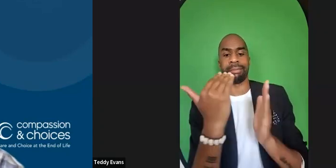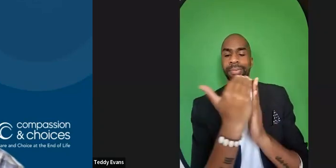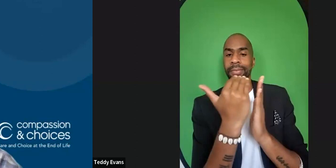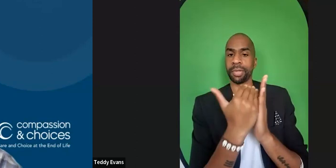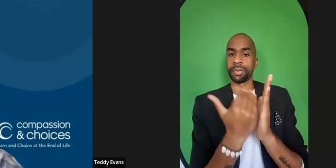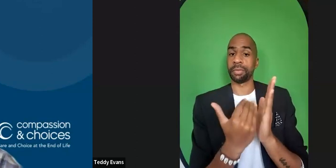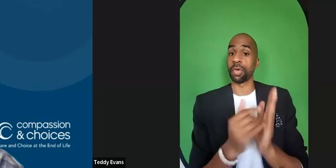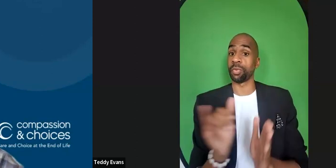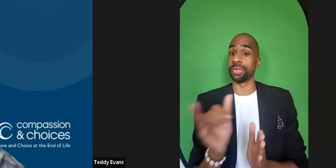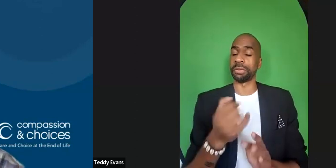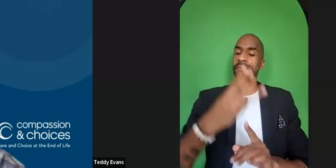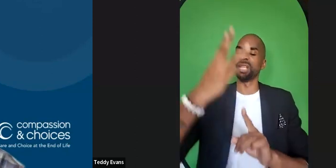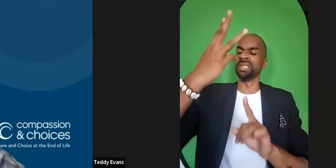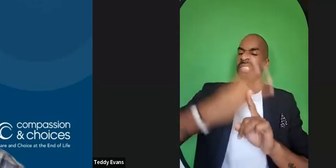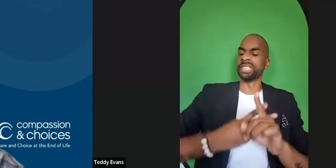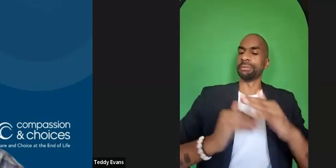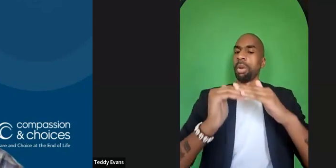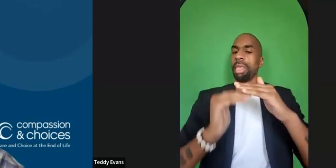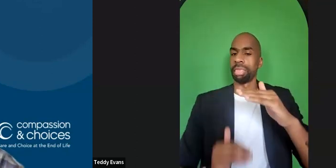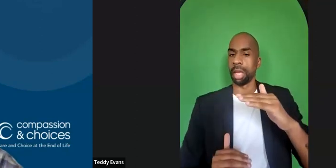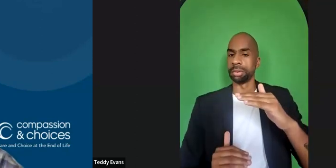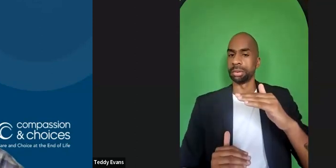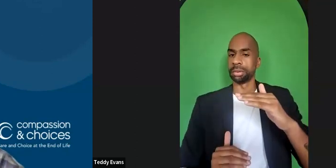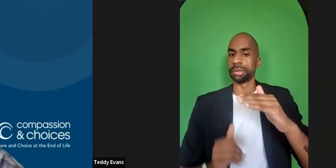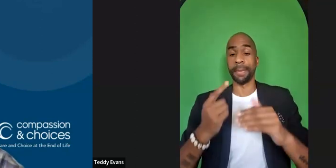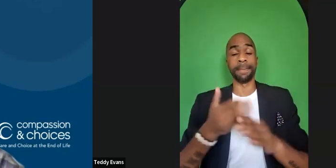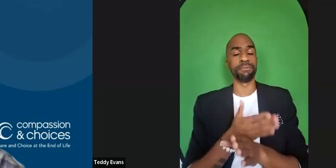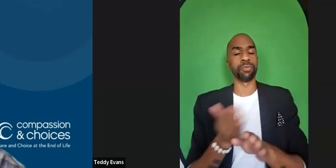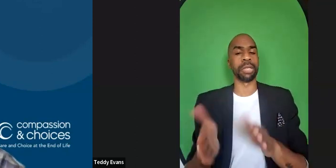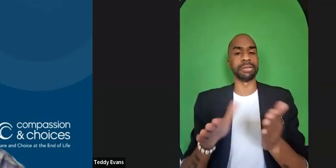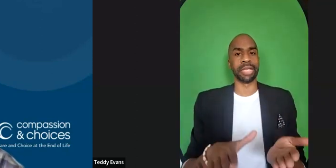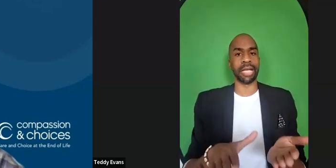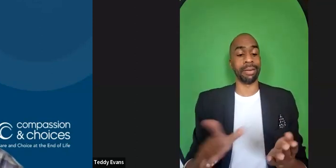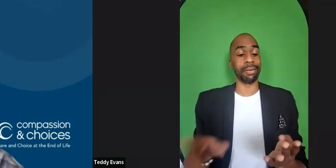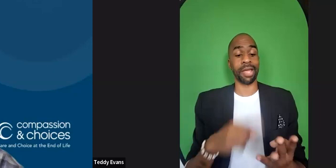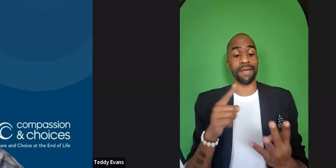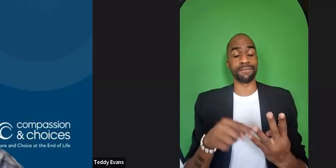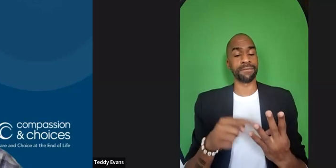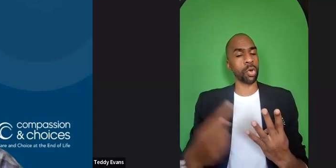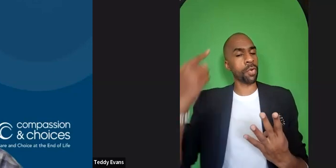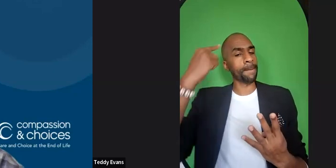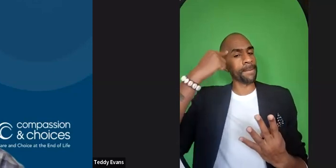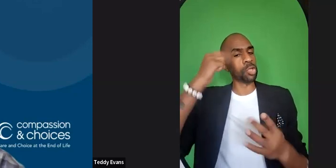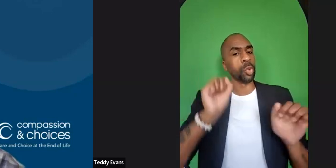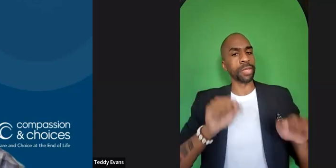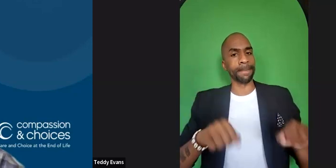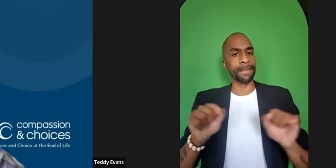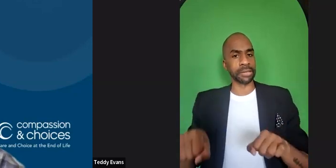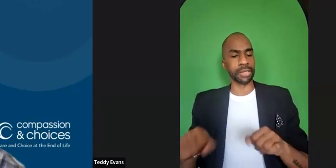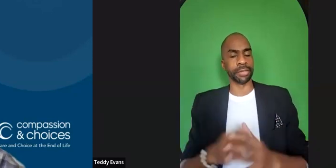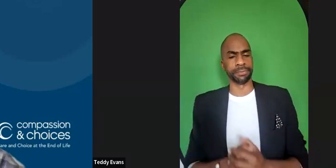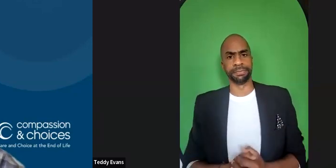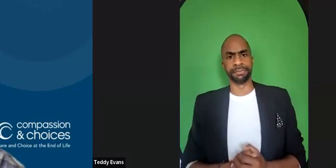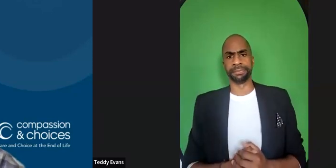mm-hmm. a terminal illness. And they have to have mental capacity. So these are other hurdles that all people in states where this is recognized